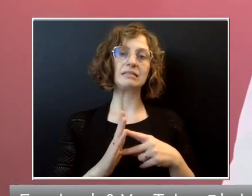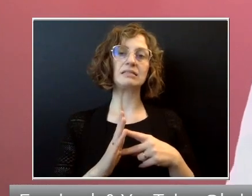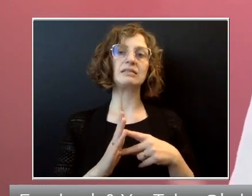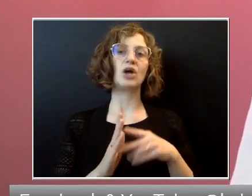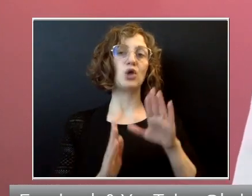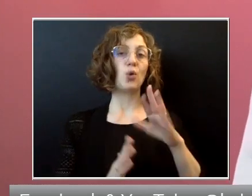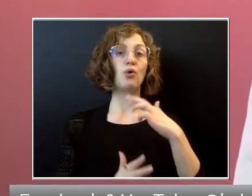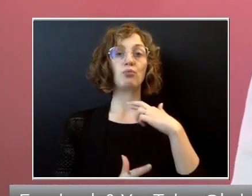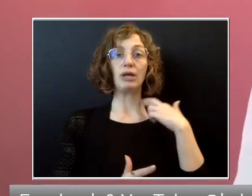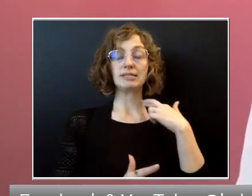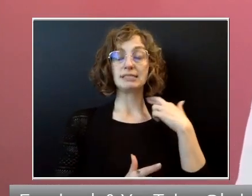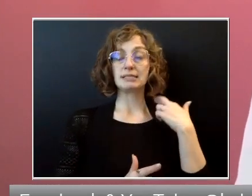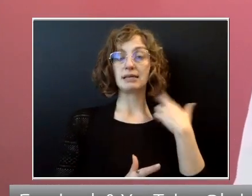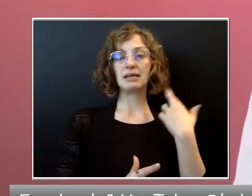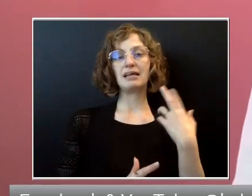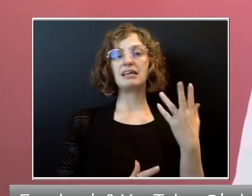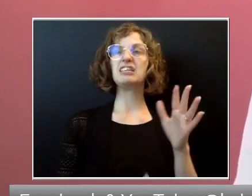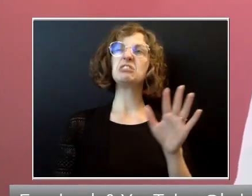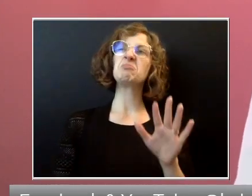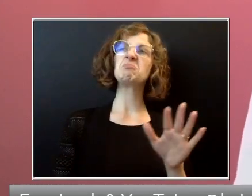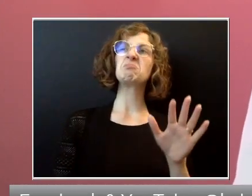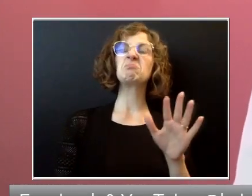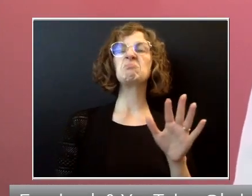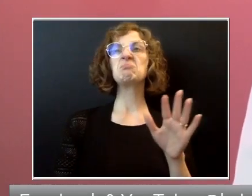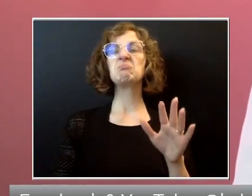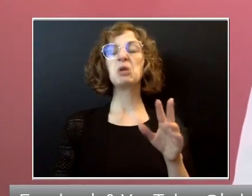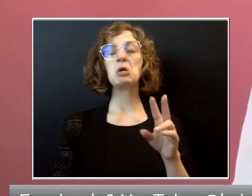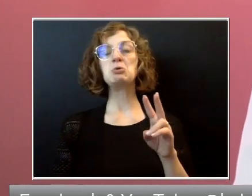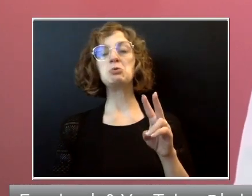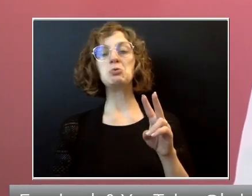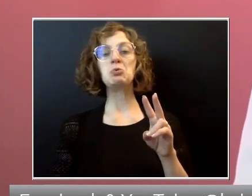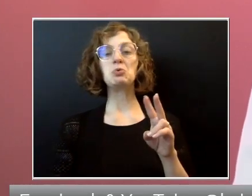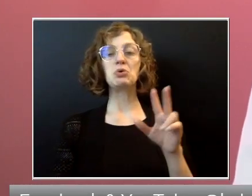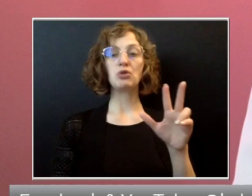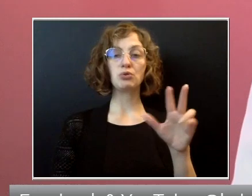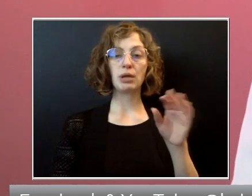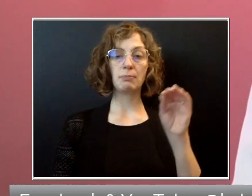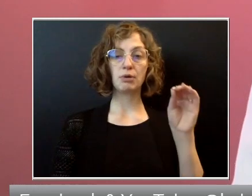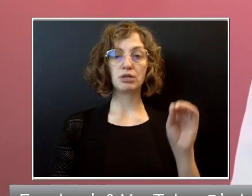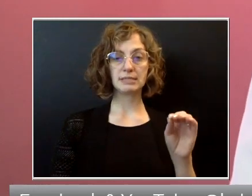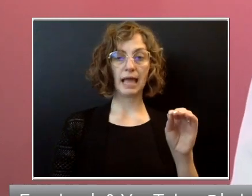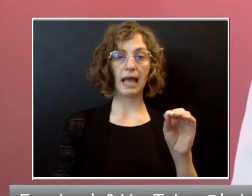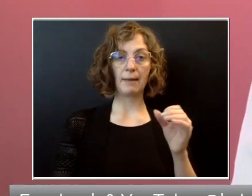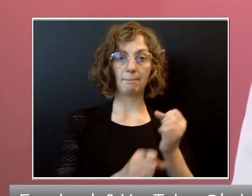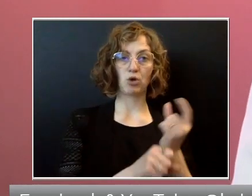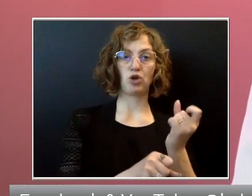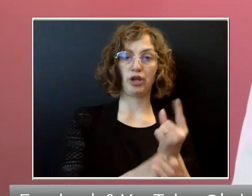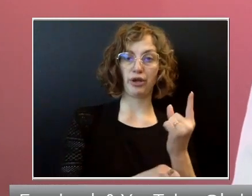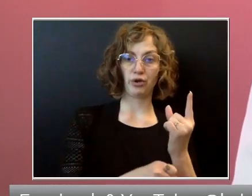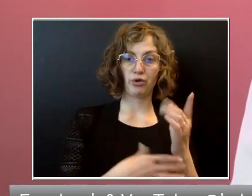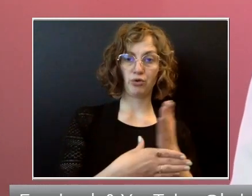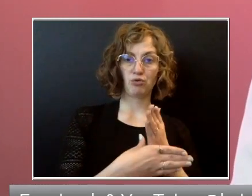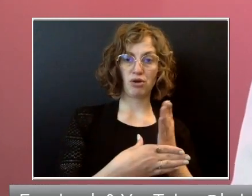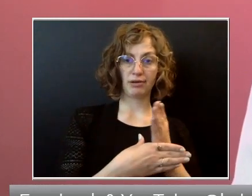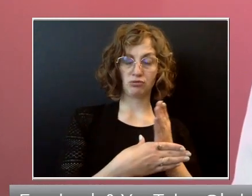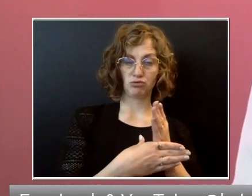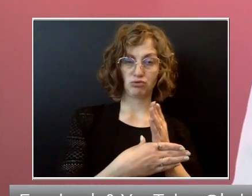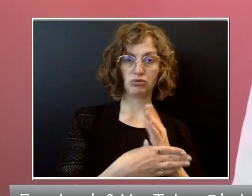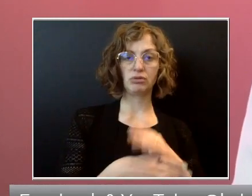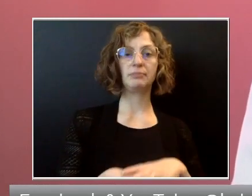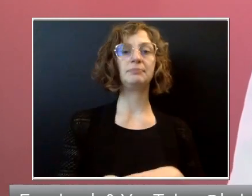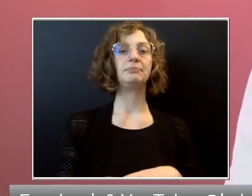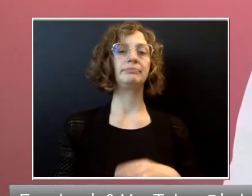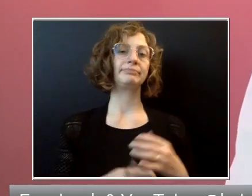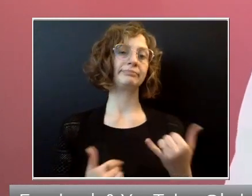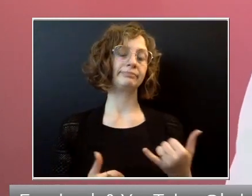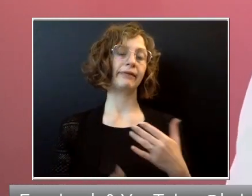the 2 to 3% per year range. Now, if I tell one of my 92-year-old